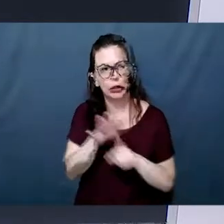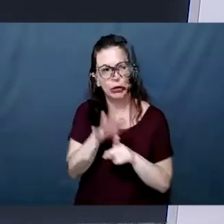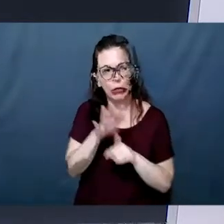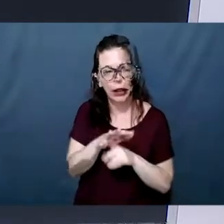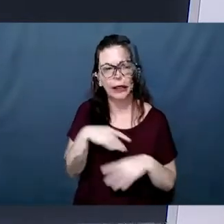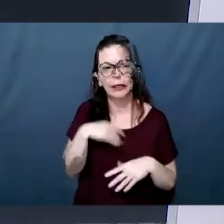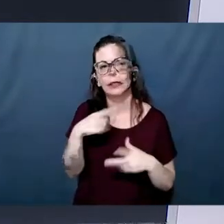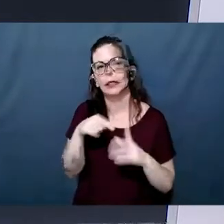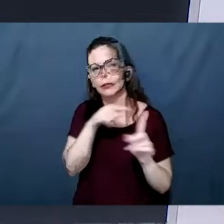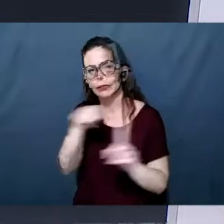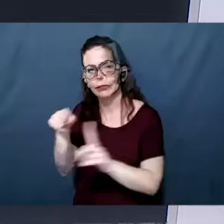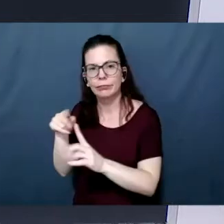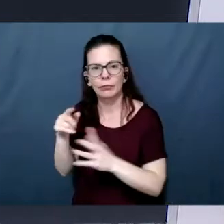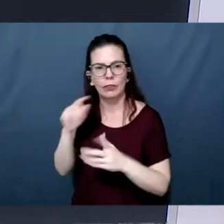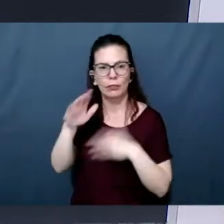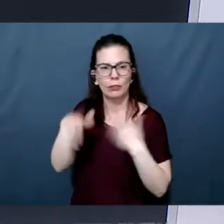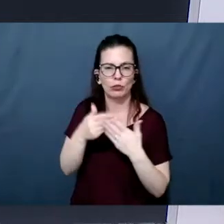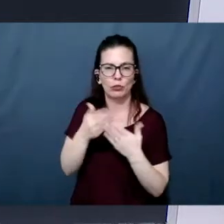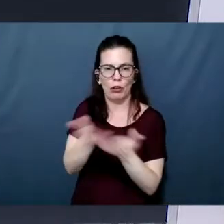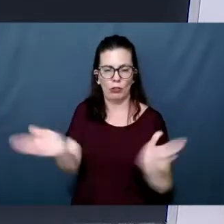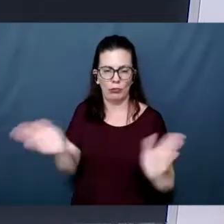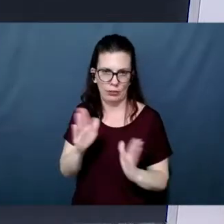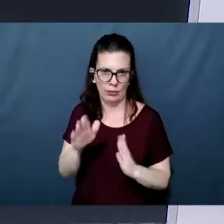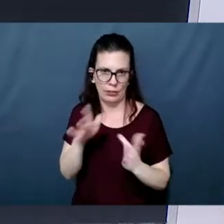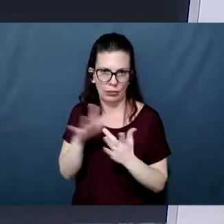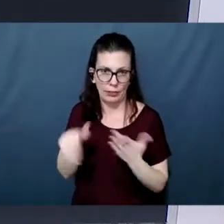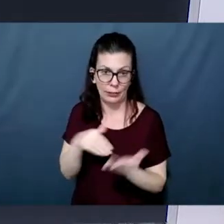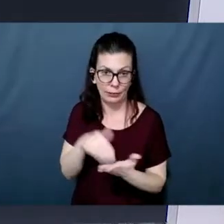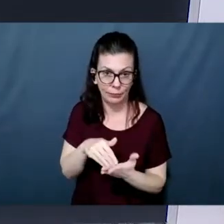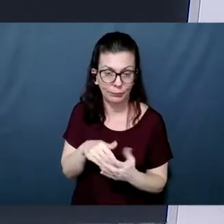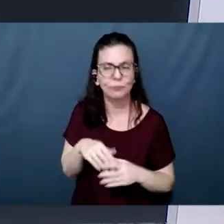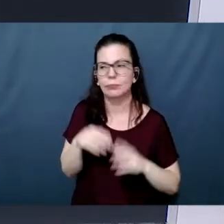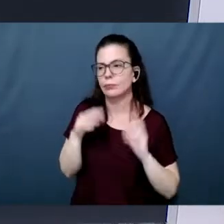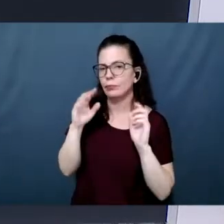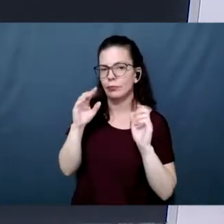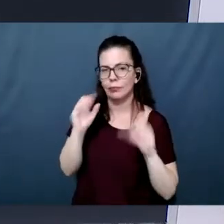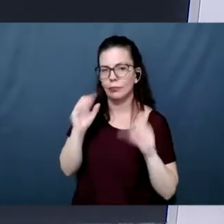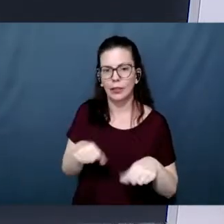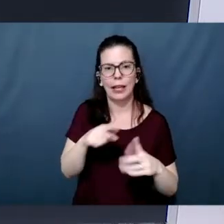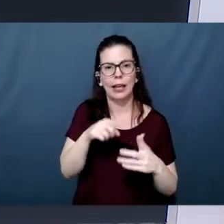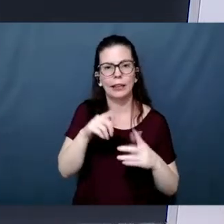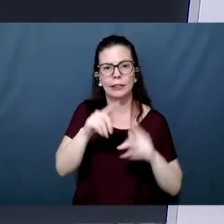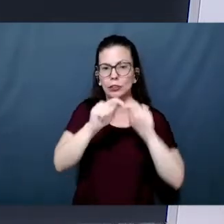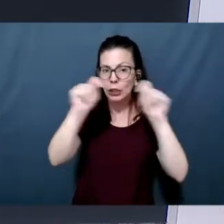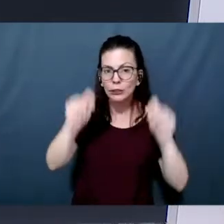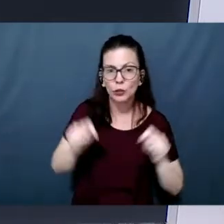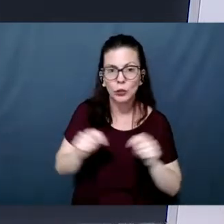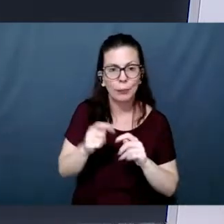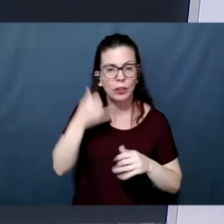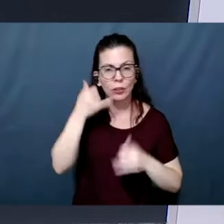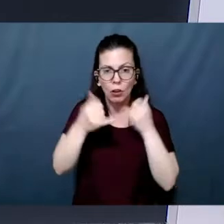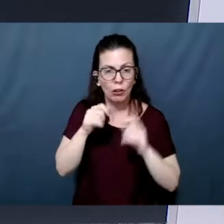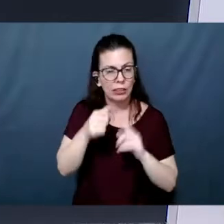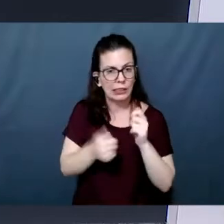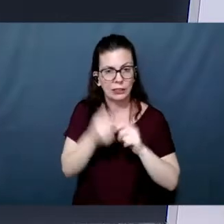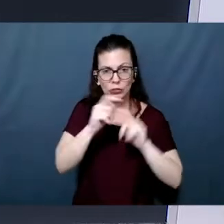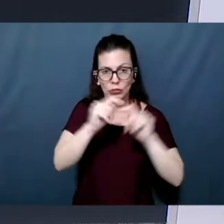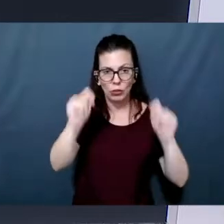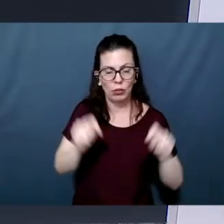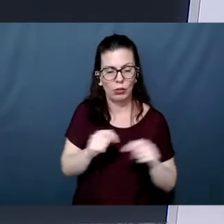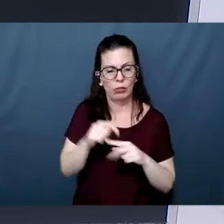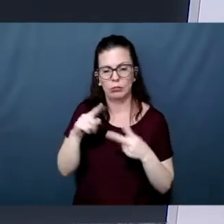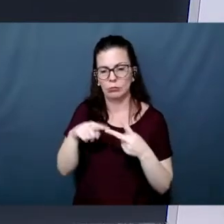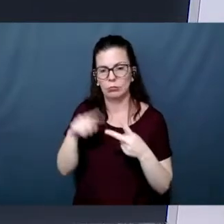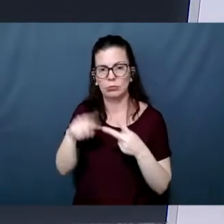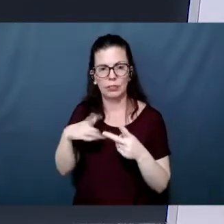contact center. Basically, you can get a turn-by-turn transcript along with things like sentiment analysis. You can categorize